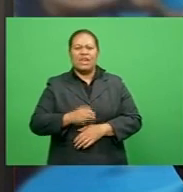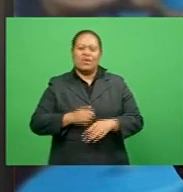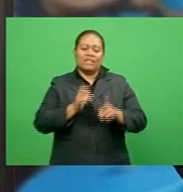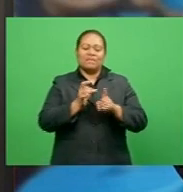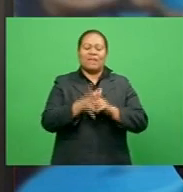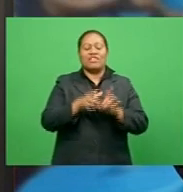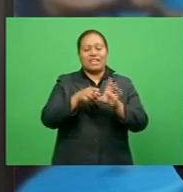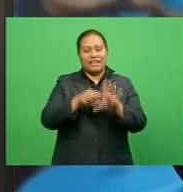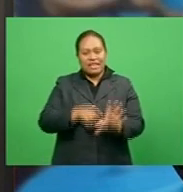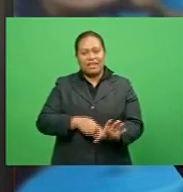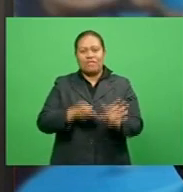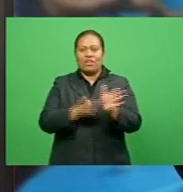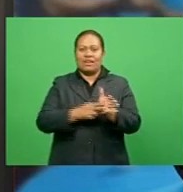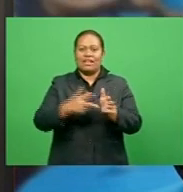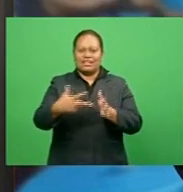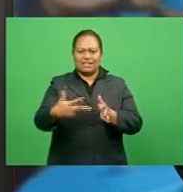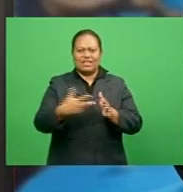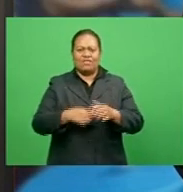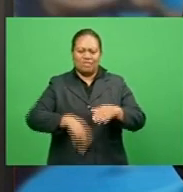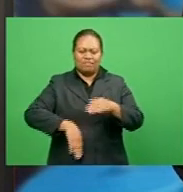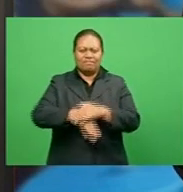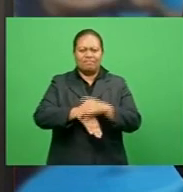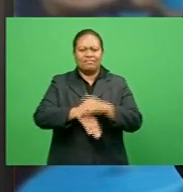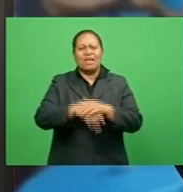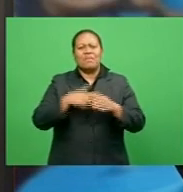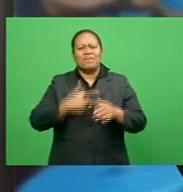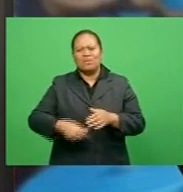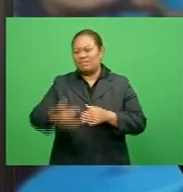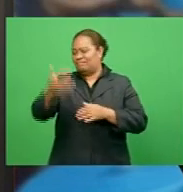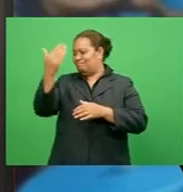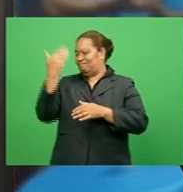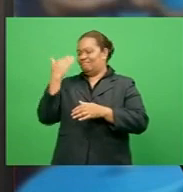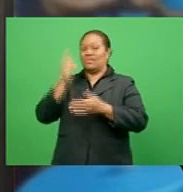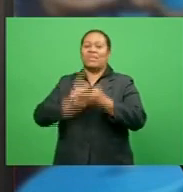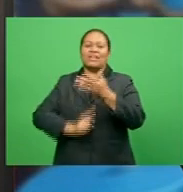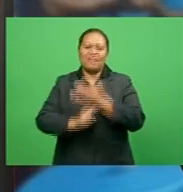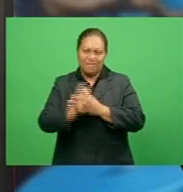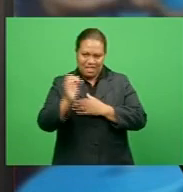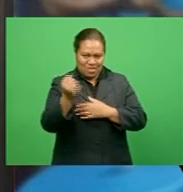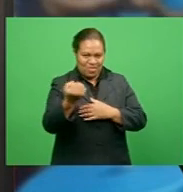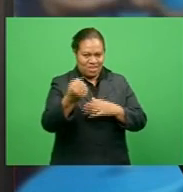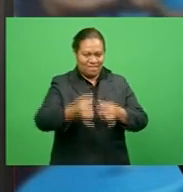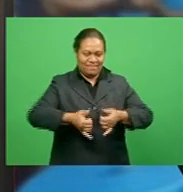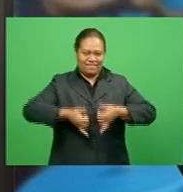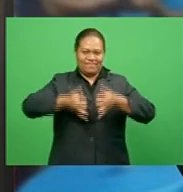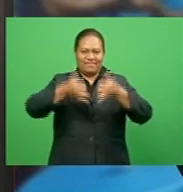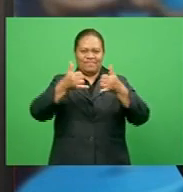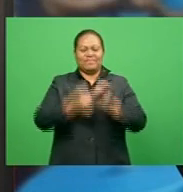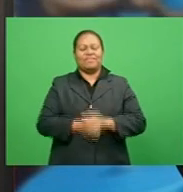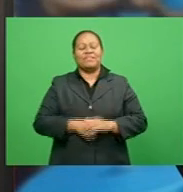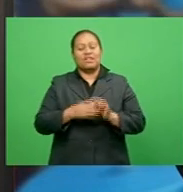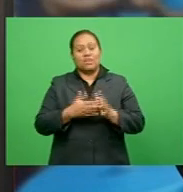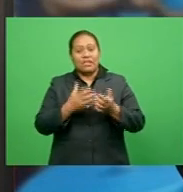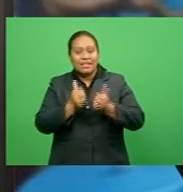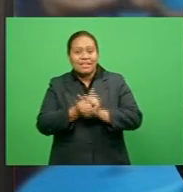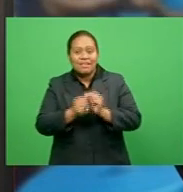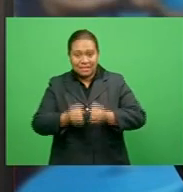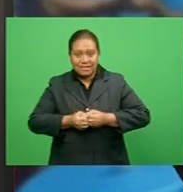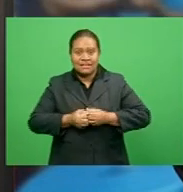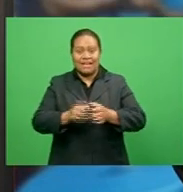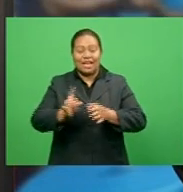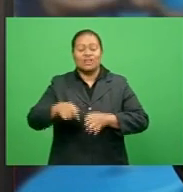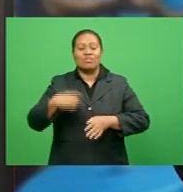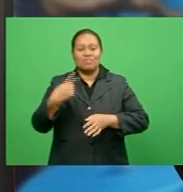Nasinu Football Association. It was the last time Nasinu won the court's inter-district championship, and with the tournament starting tomorrow,